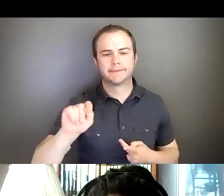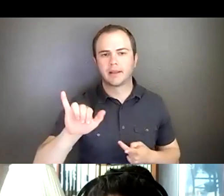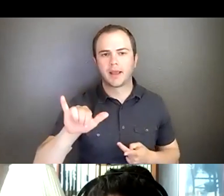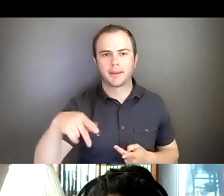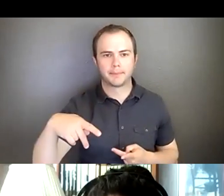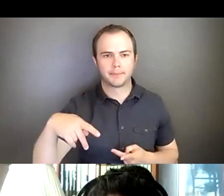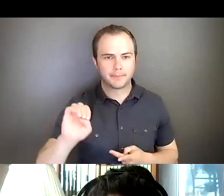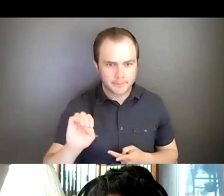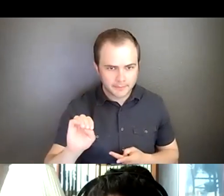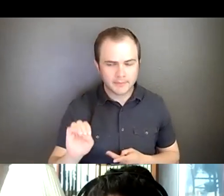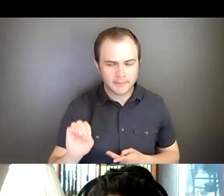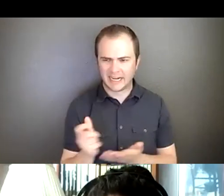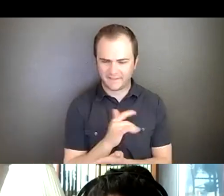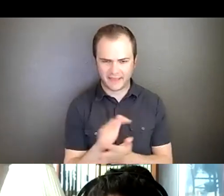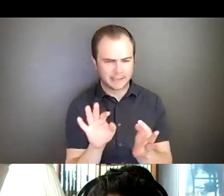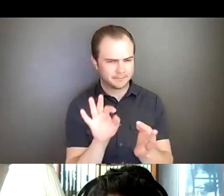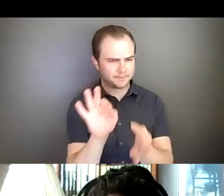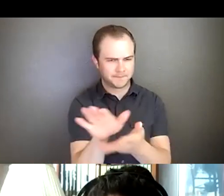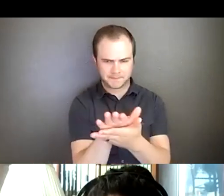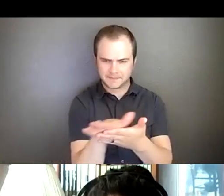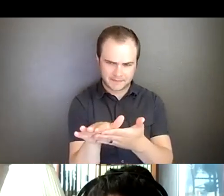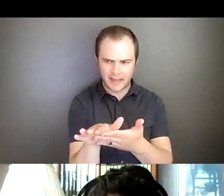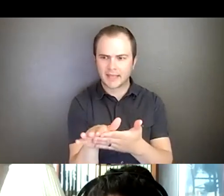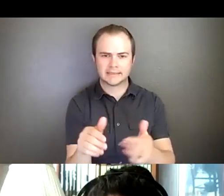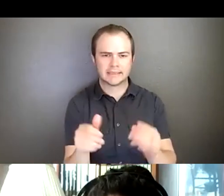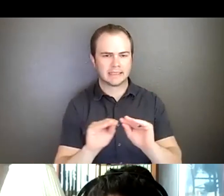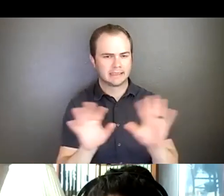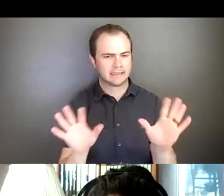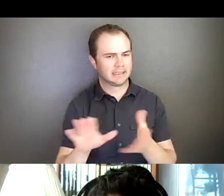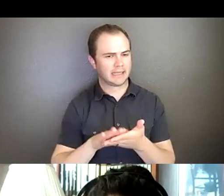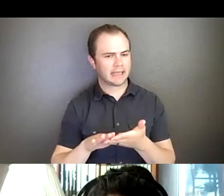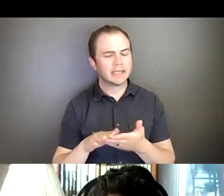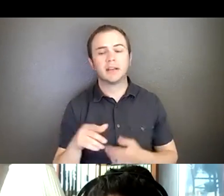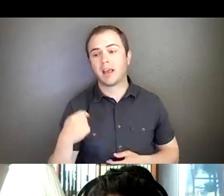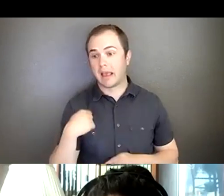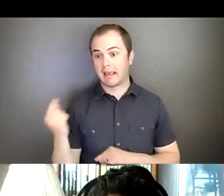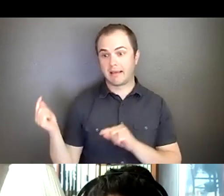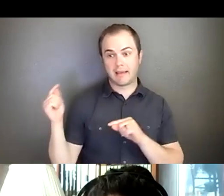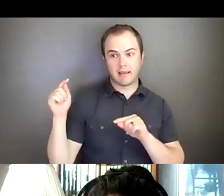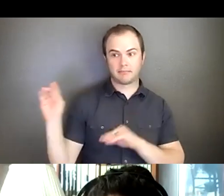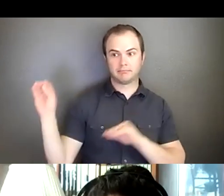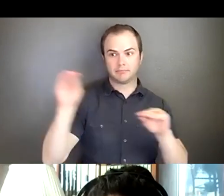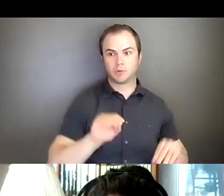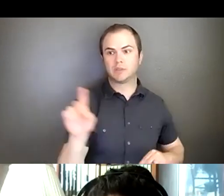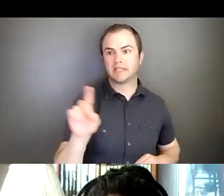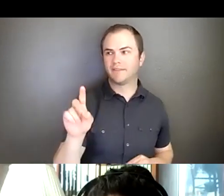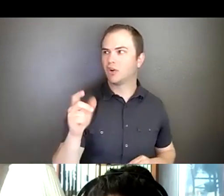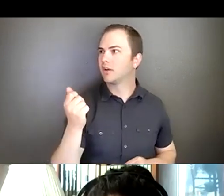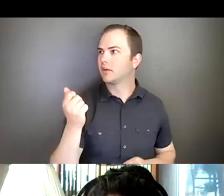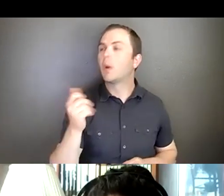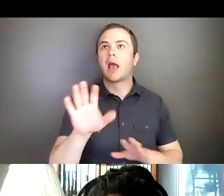doing things neatly and cleanly. And I came to Denver in 1979 to visit